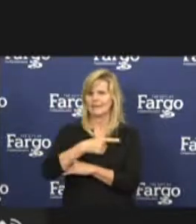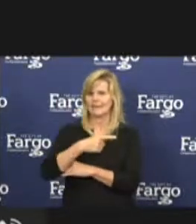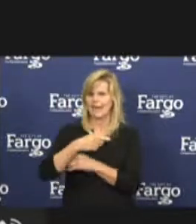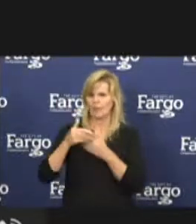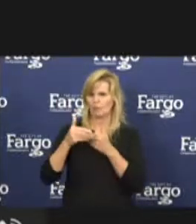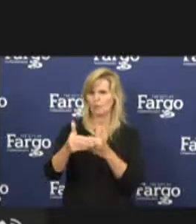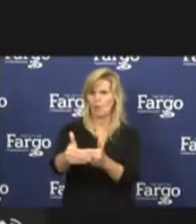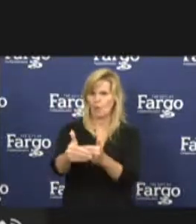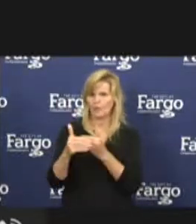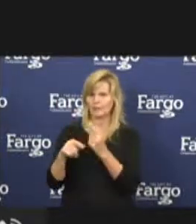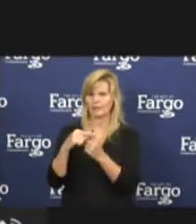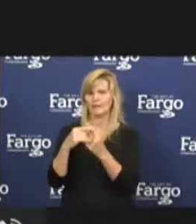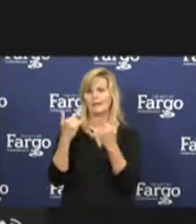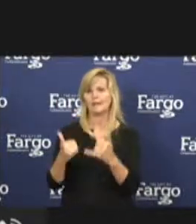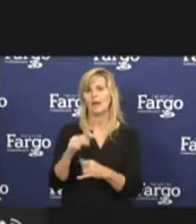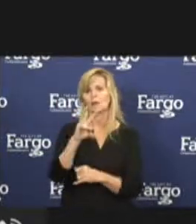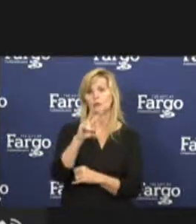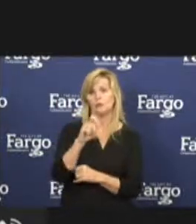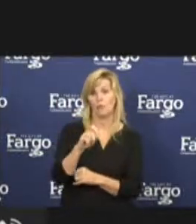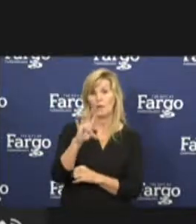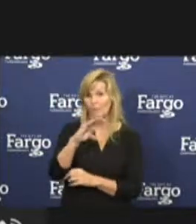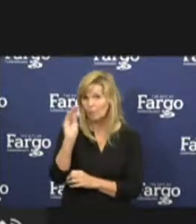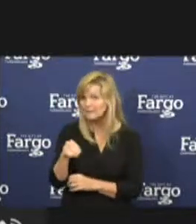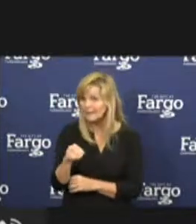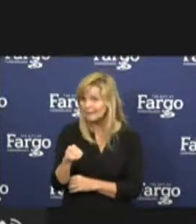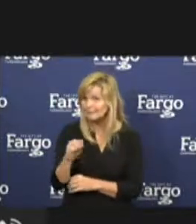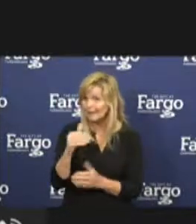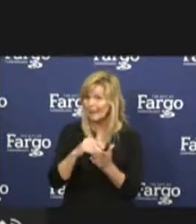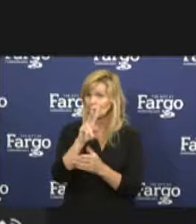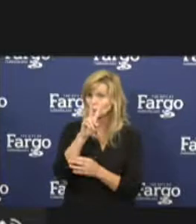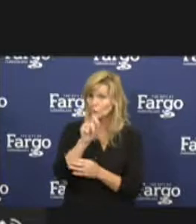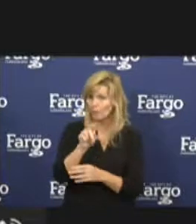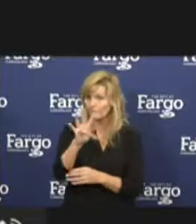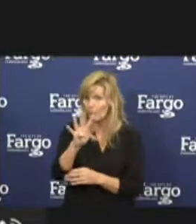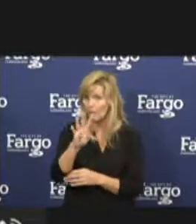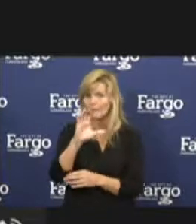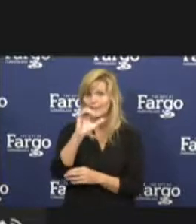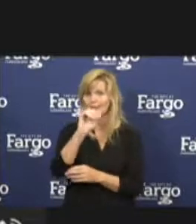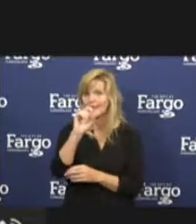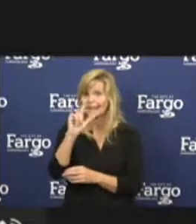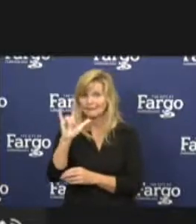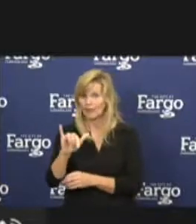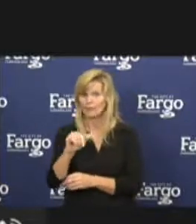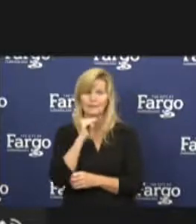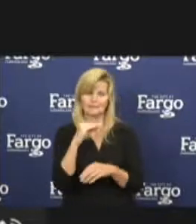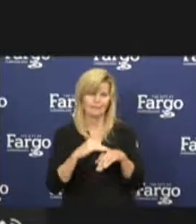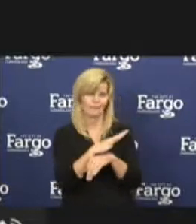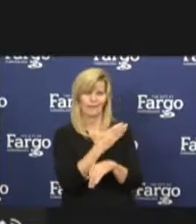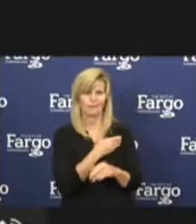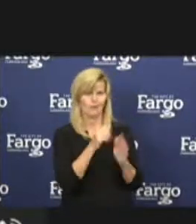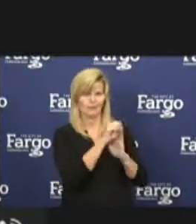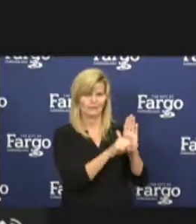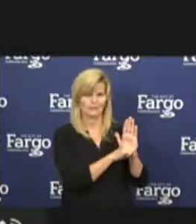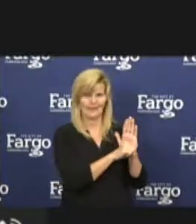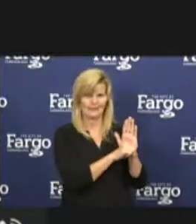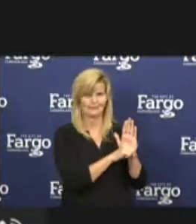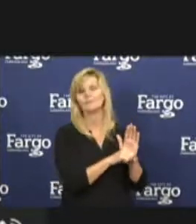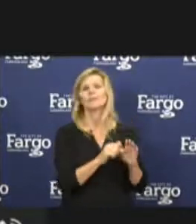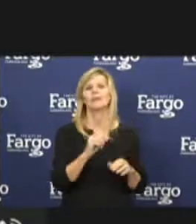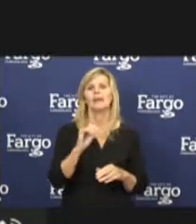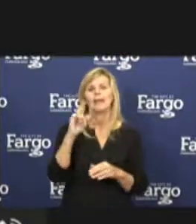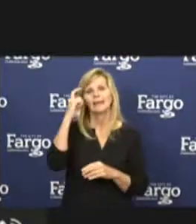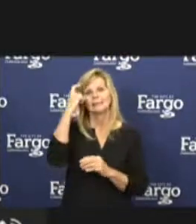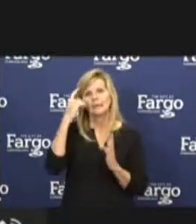rate, now at 2.4%, Cass County is not slowing our state's restart. And as the